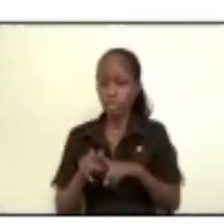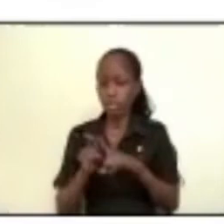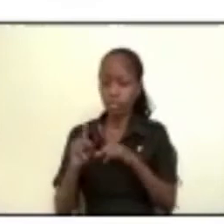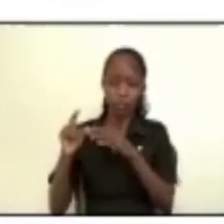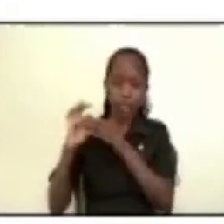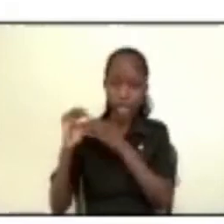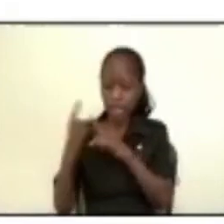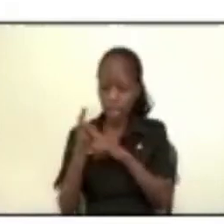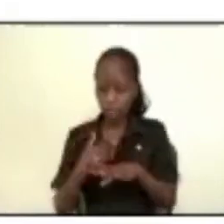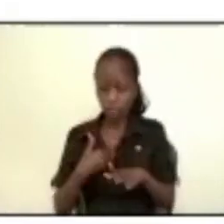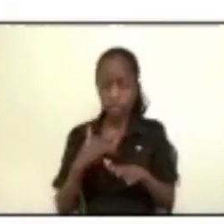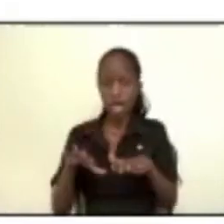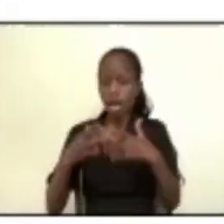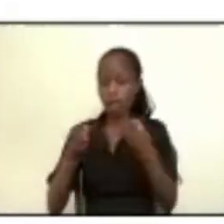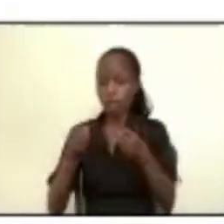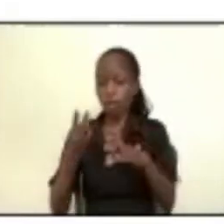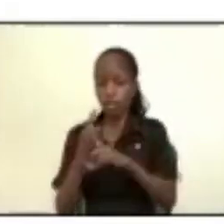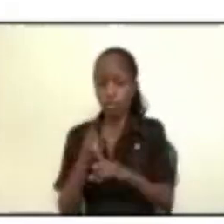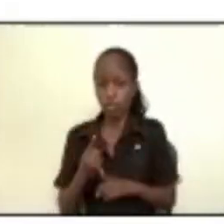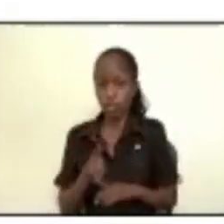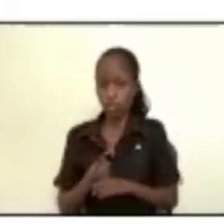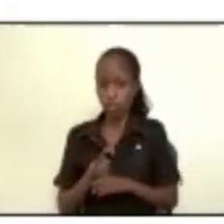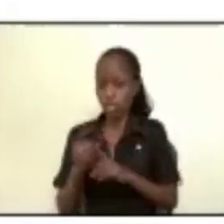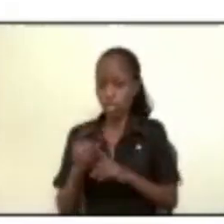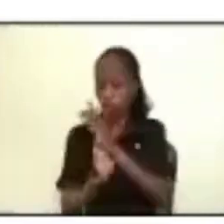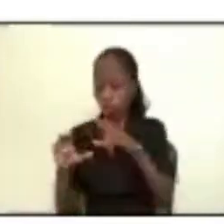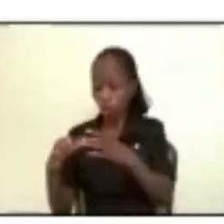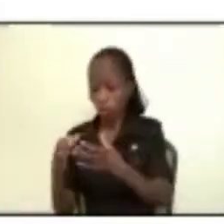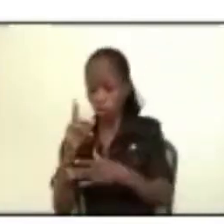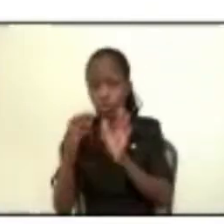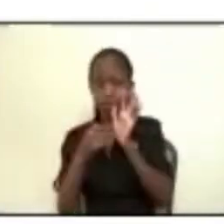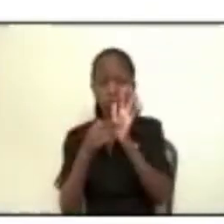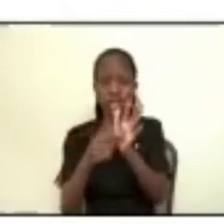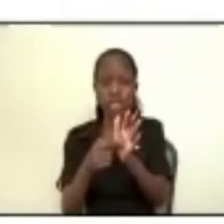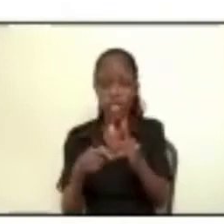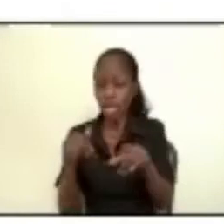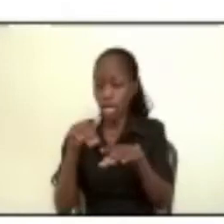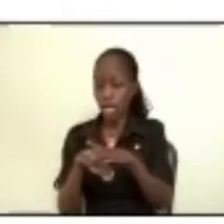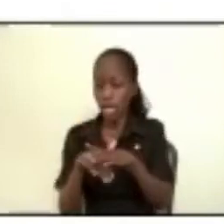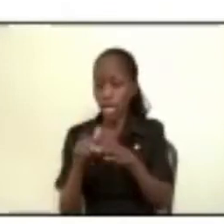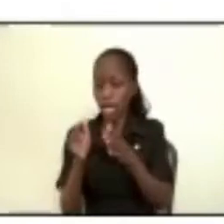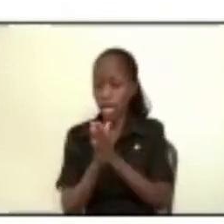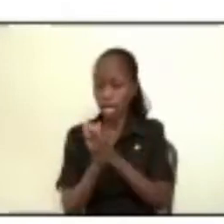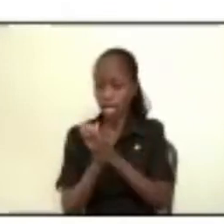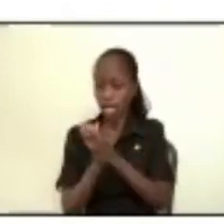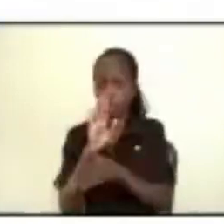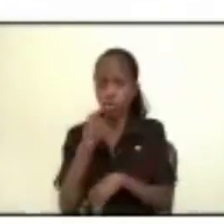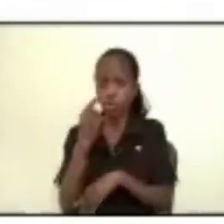well. So how much of the different and diverse communities are you representing in the kinds of stories that you